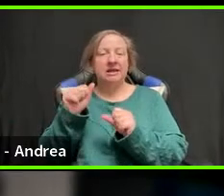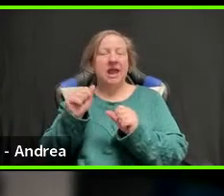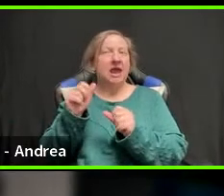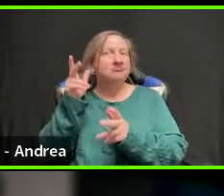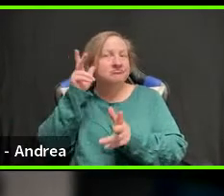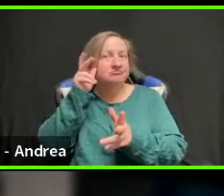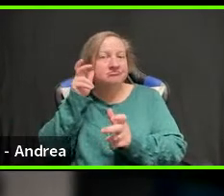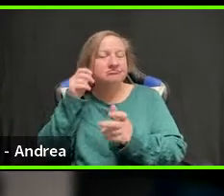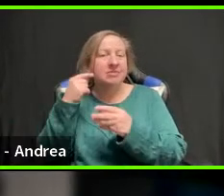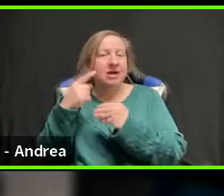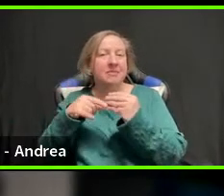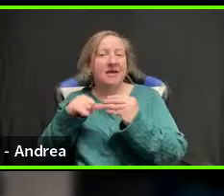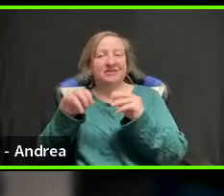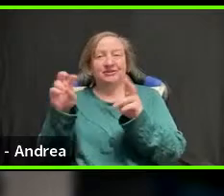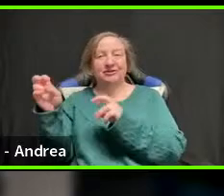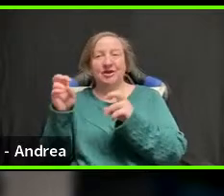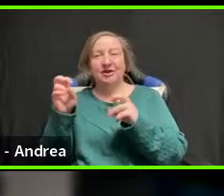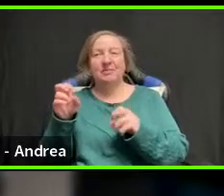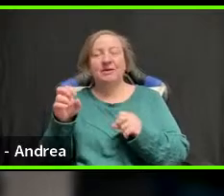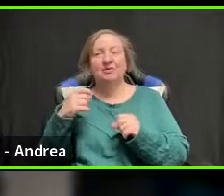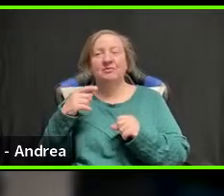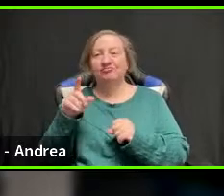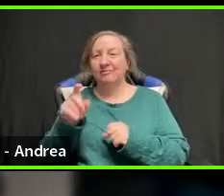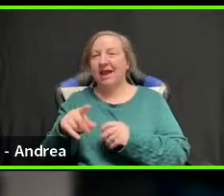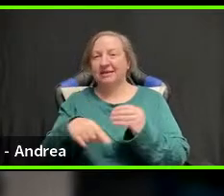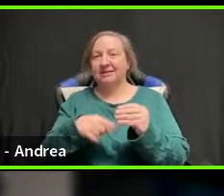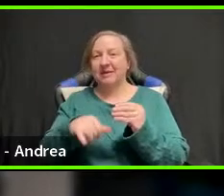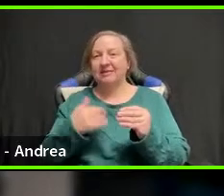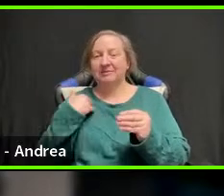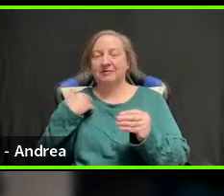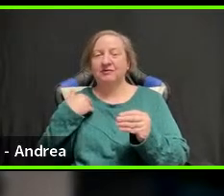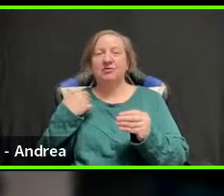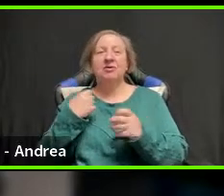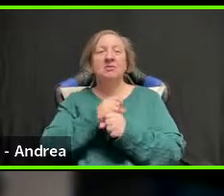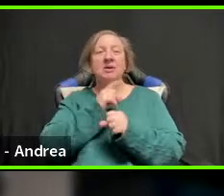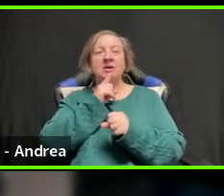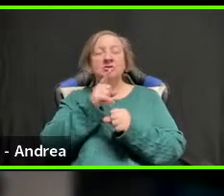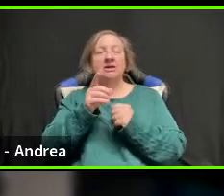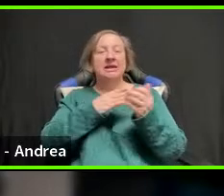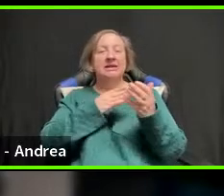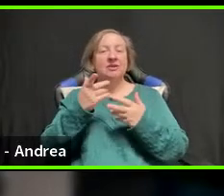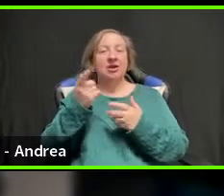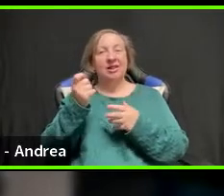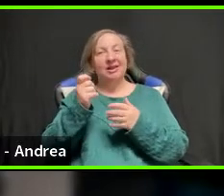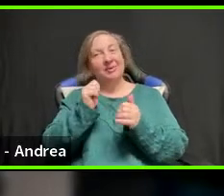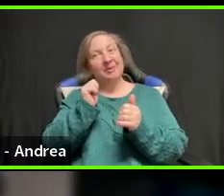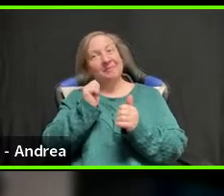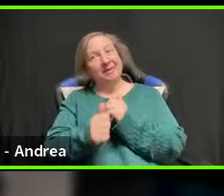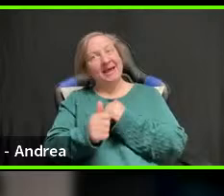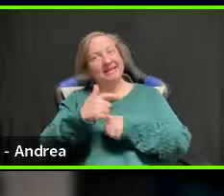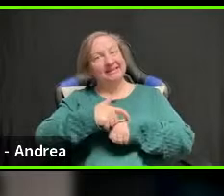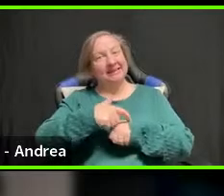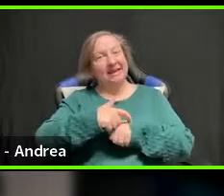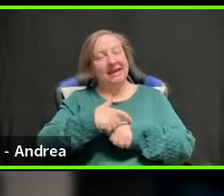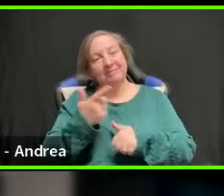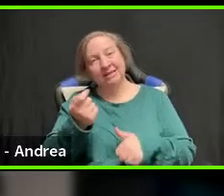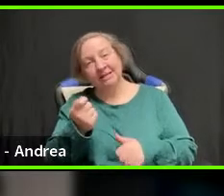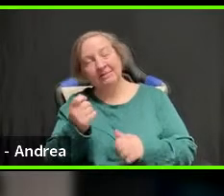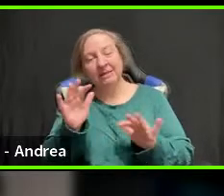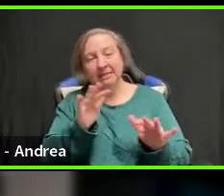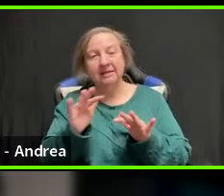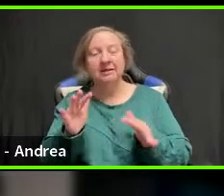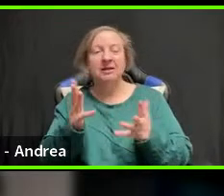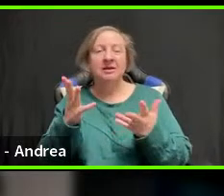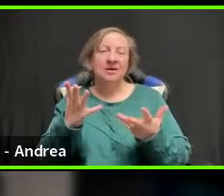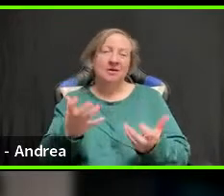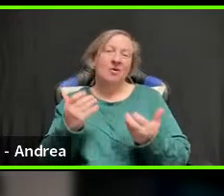this particular topic, since you've asked about it. So I want to make sure that even though we're, I think, a little bit over kind of schedule, let's spend the time to